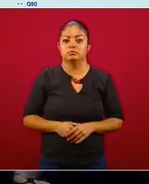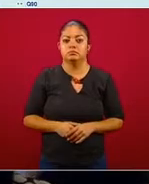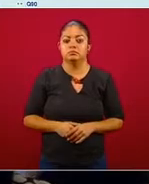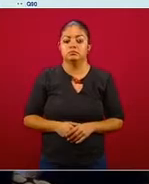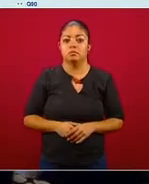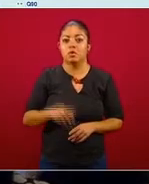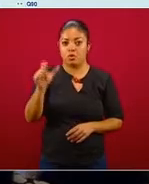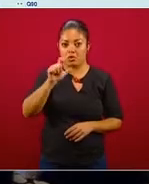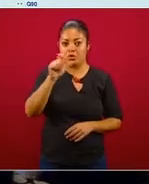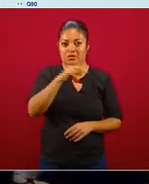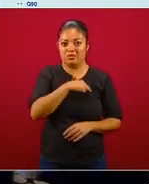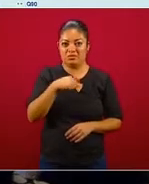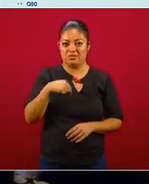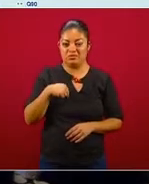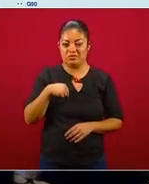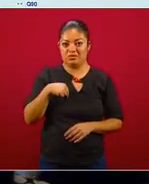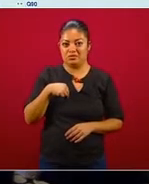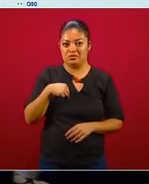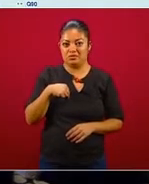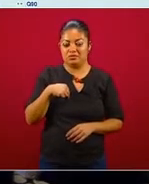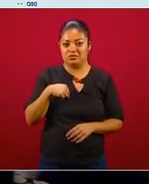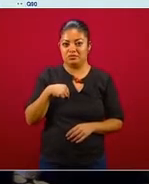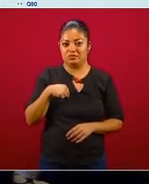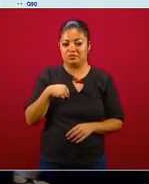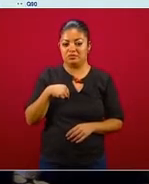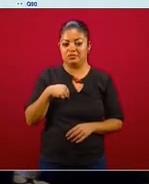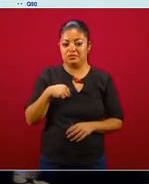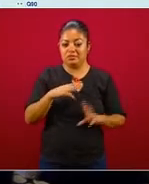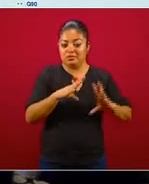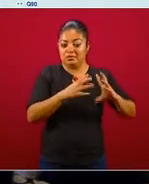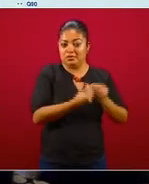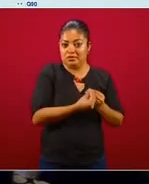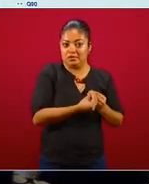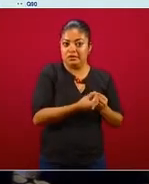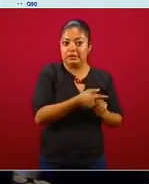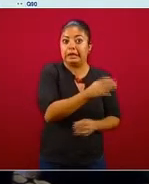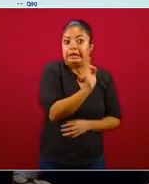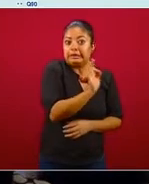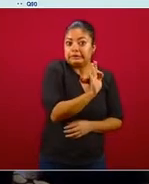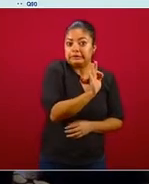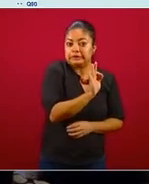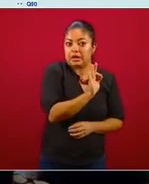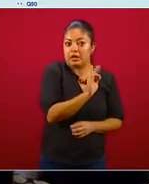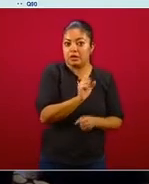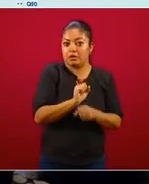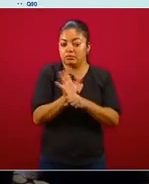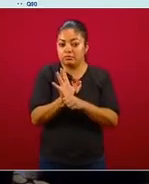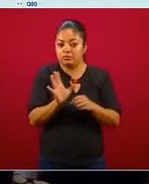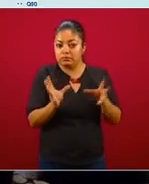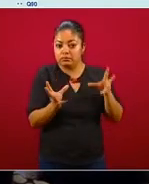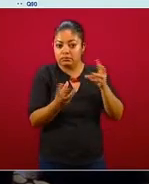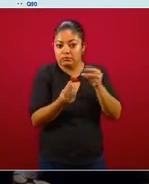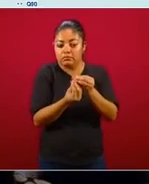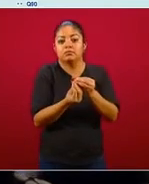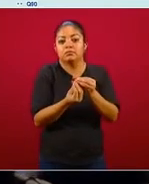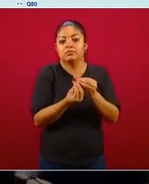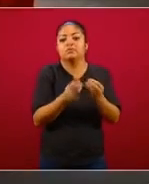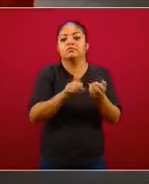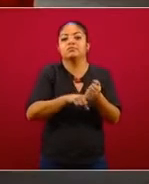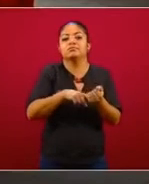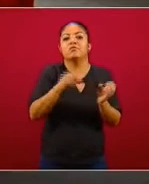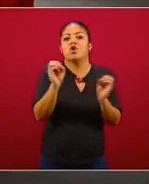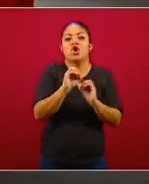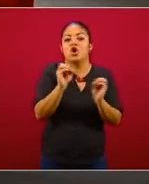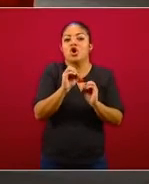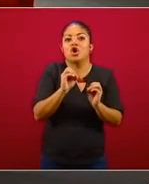Cuando consideramos los casos sospechosos, queda ahí, es un retraso de la confirmación o de la lag